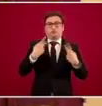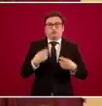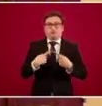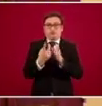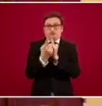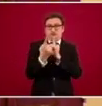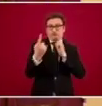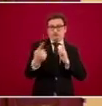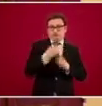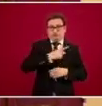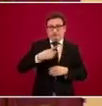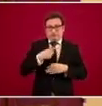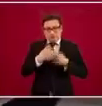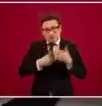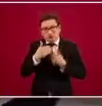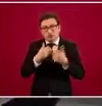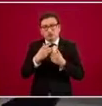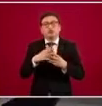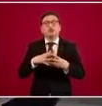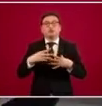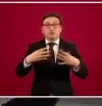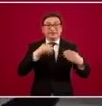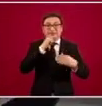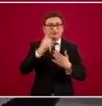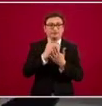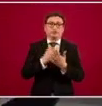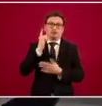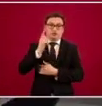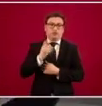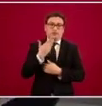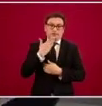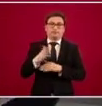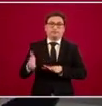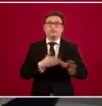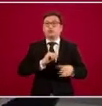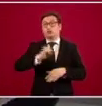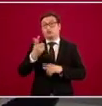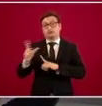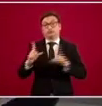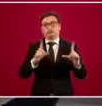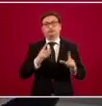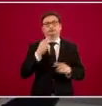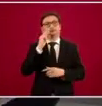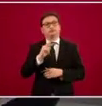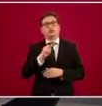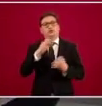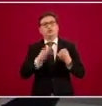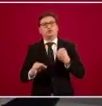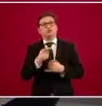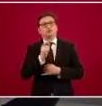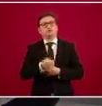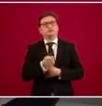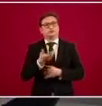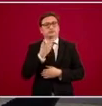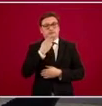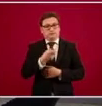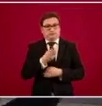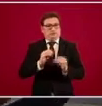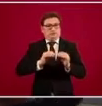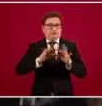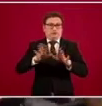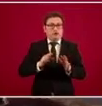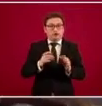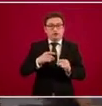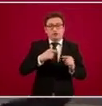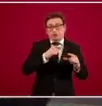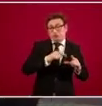more steep. But of course this is important, because in this way we can measure and we can judge whether